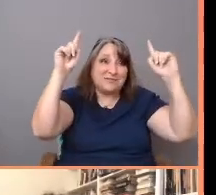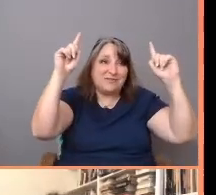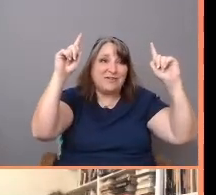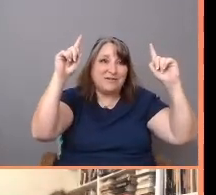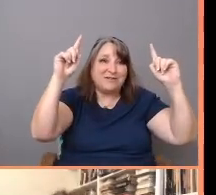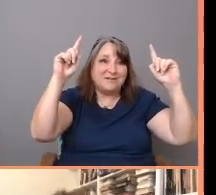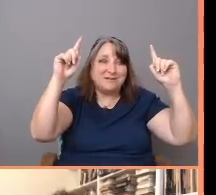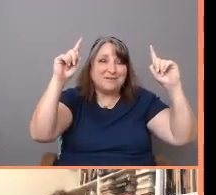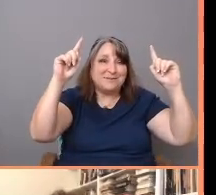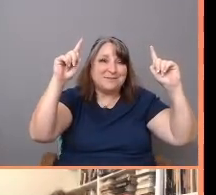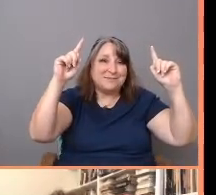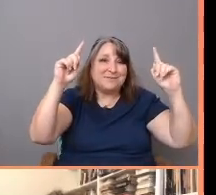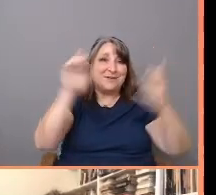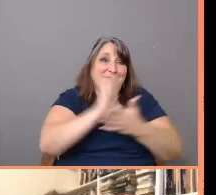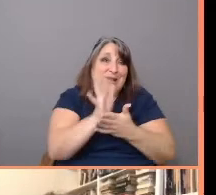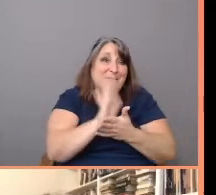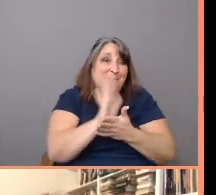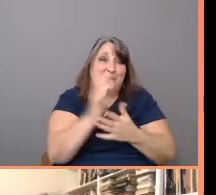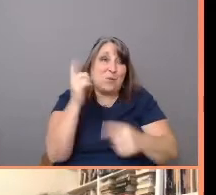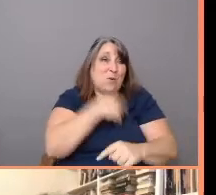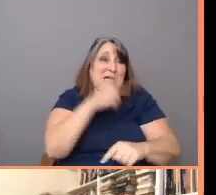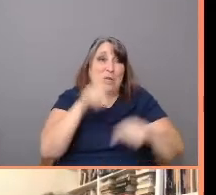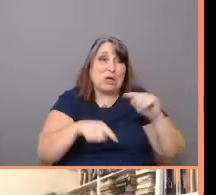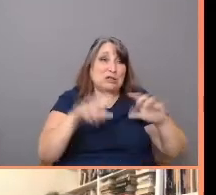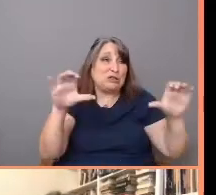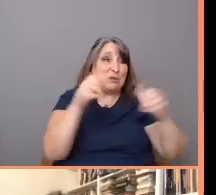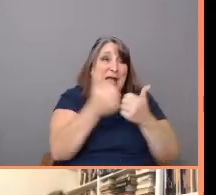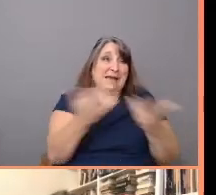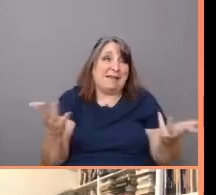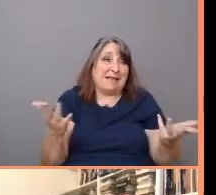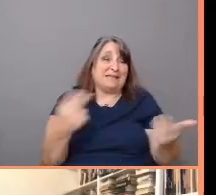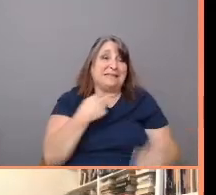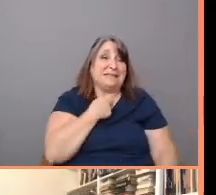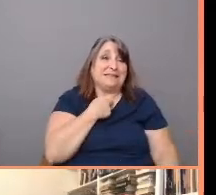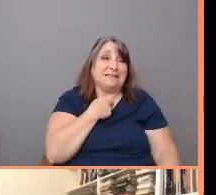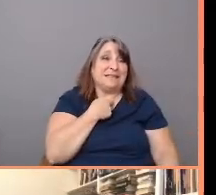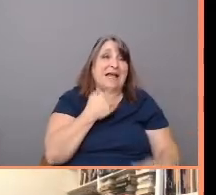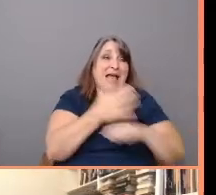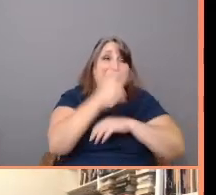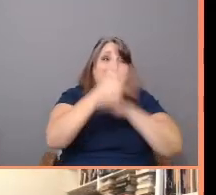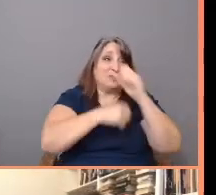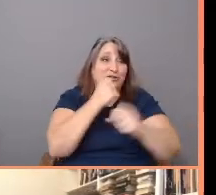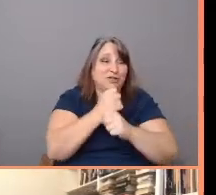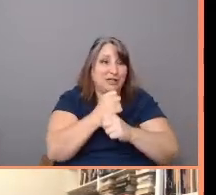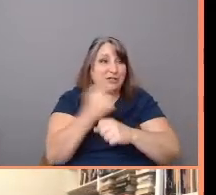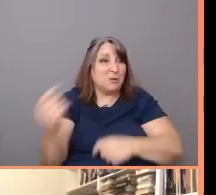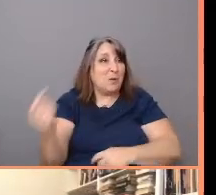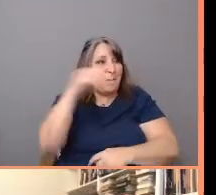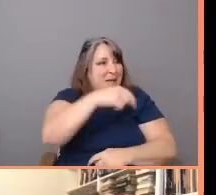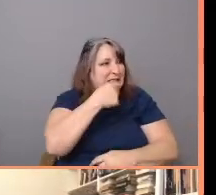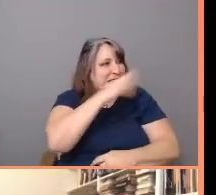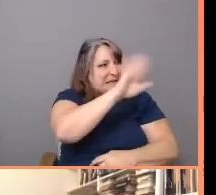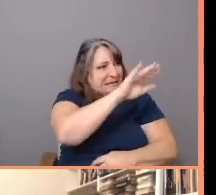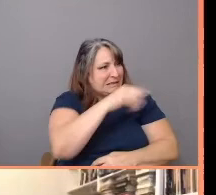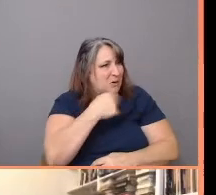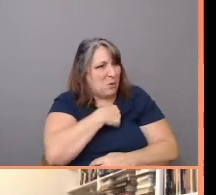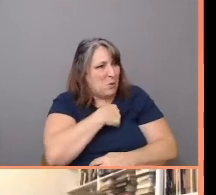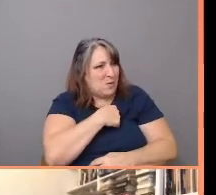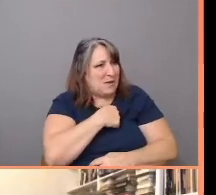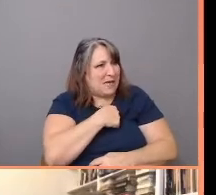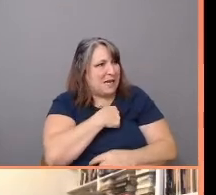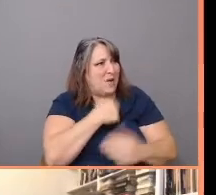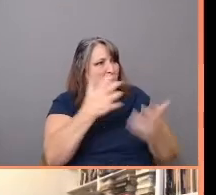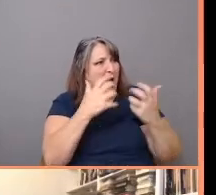film. We went back after 2 years and pointed this out and asked for a